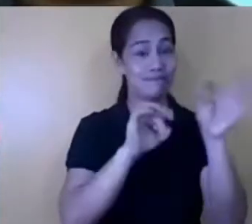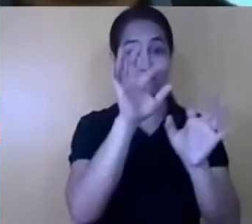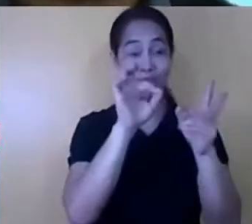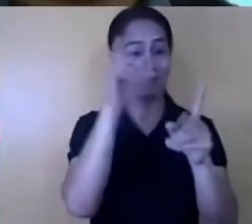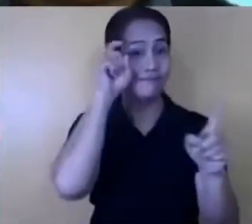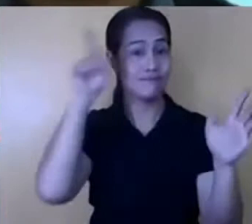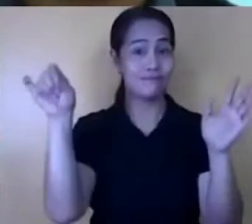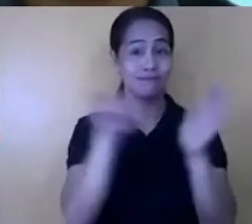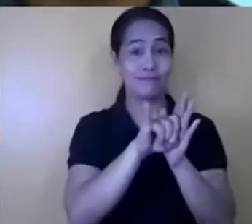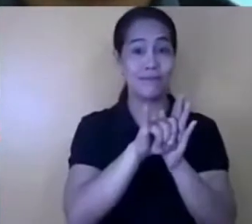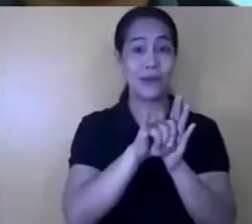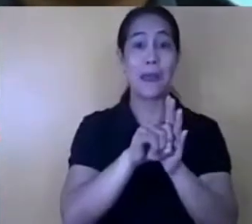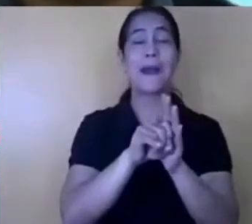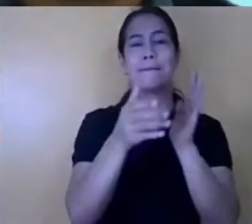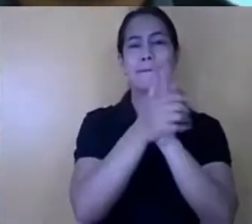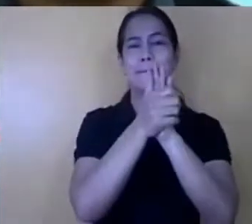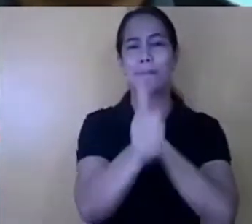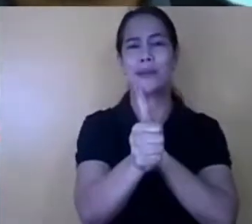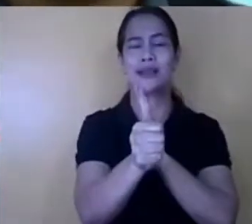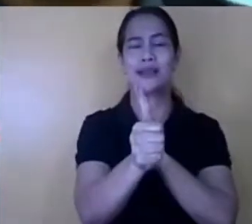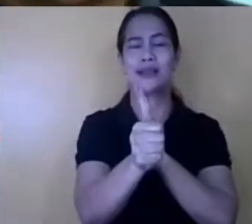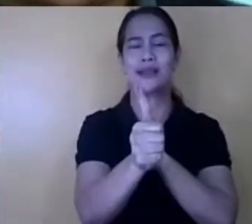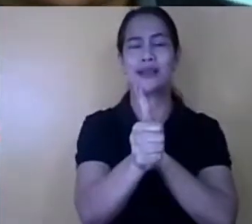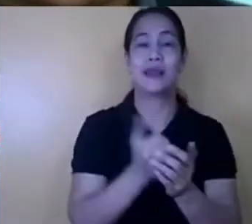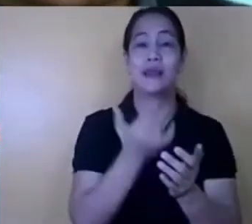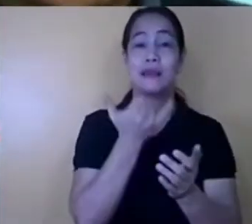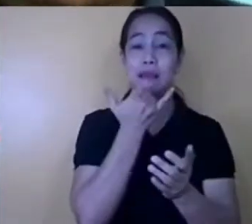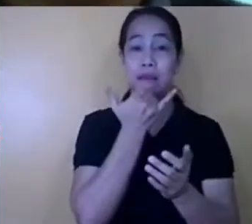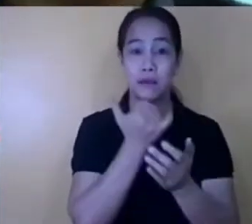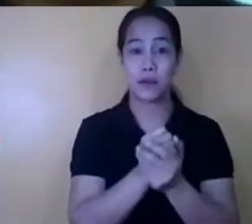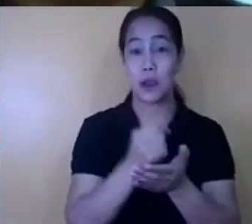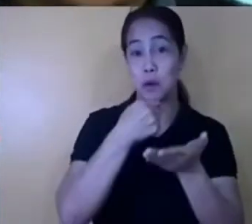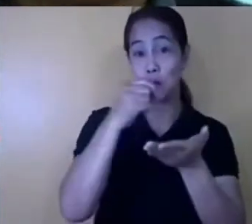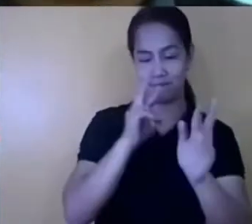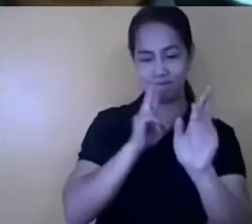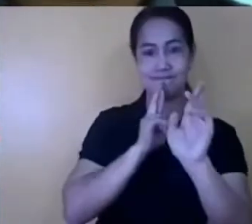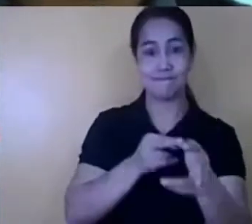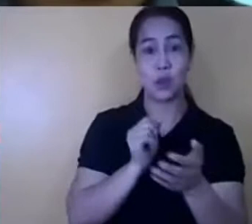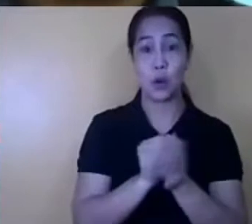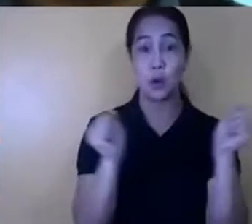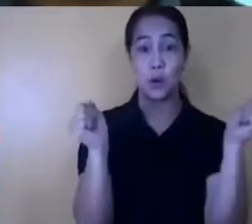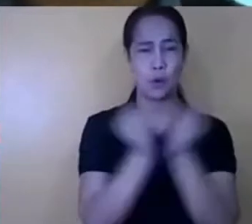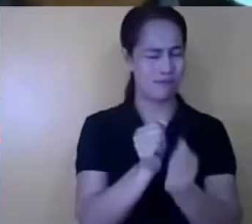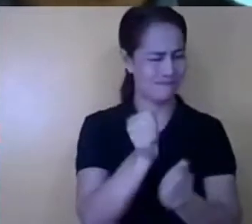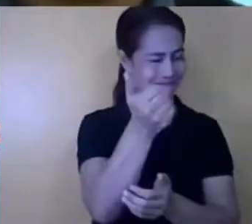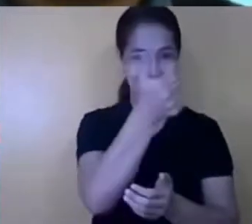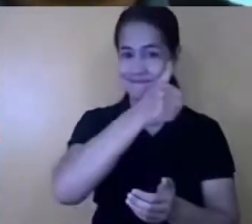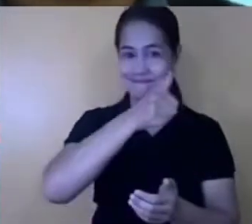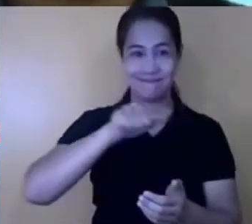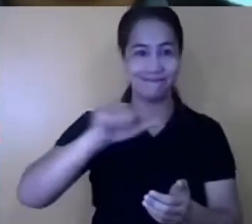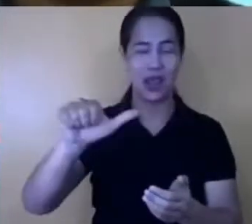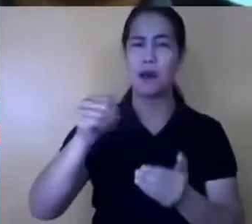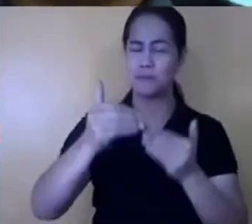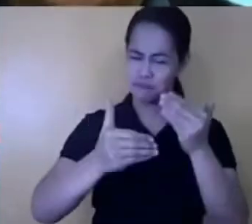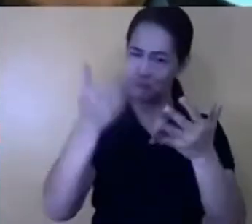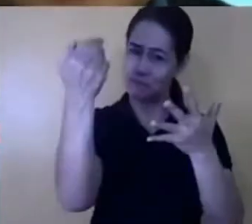mastered skills based on the frequency of errors or correct responses with any of the following